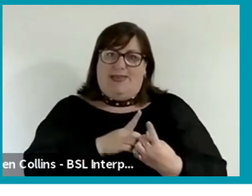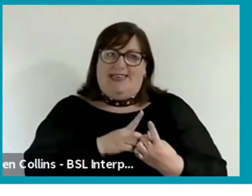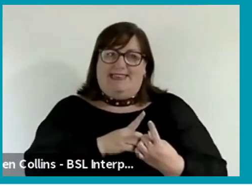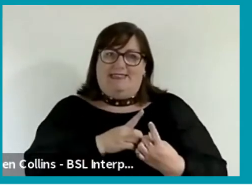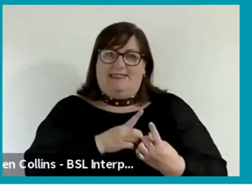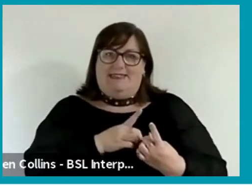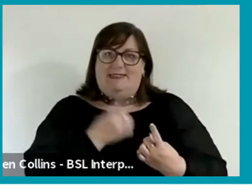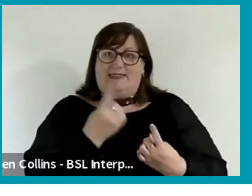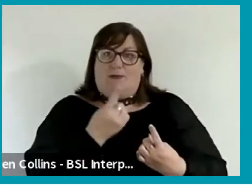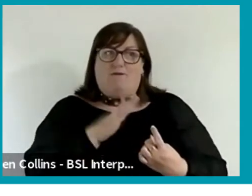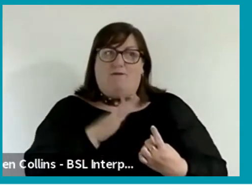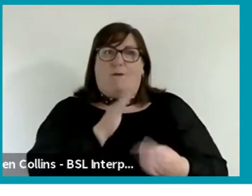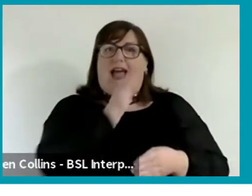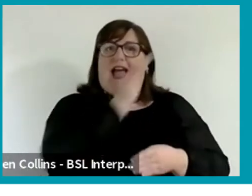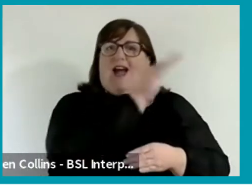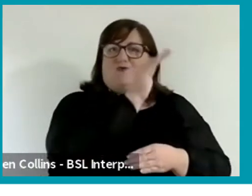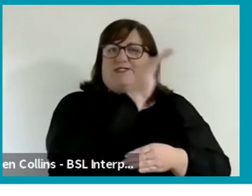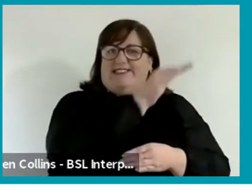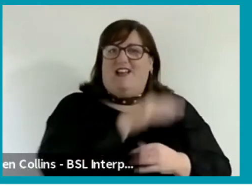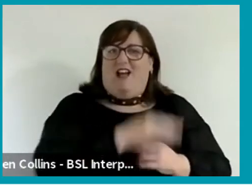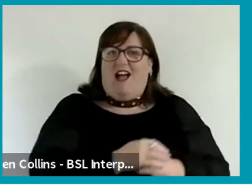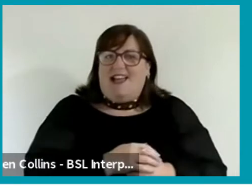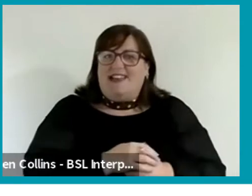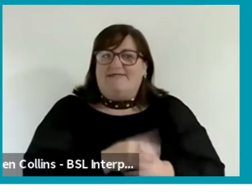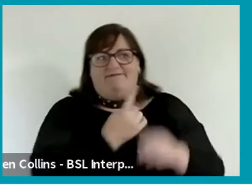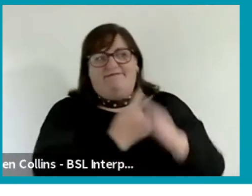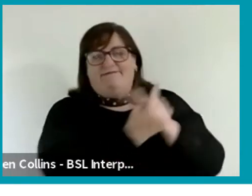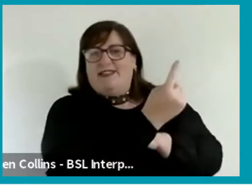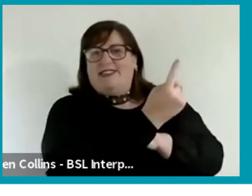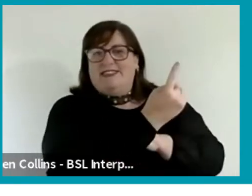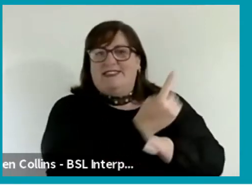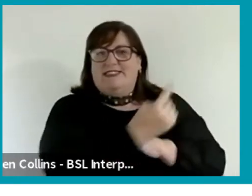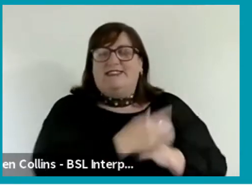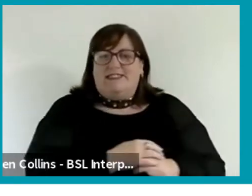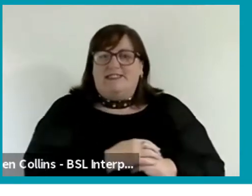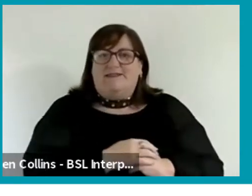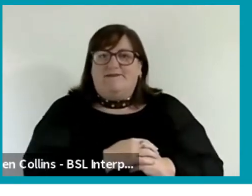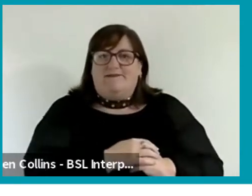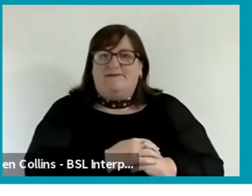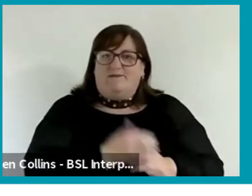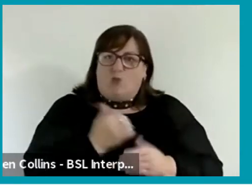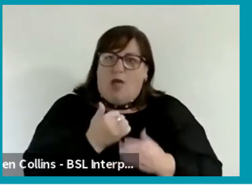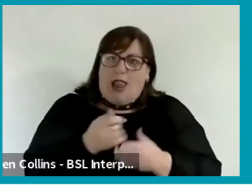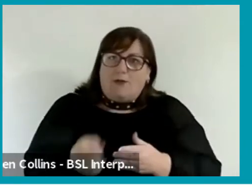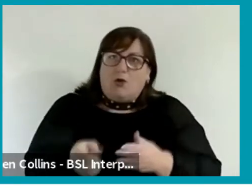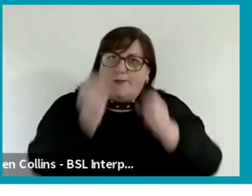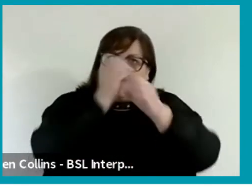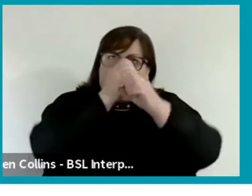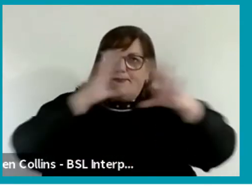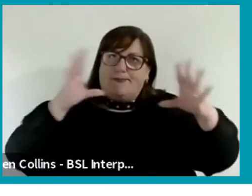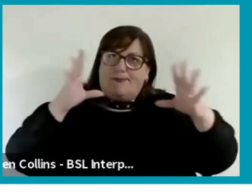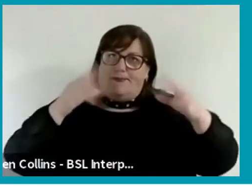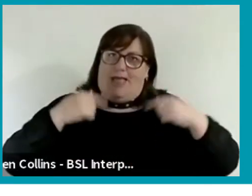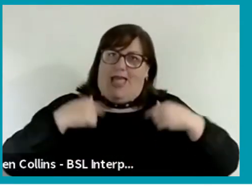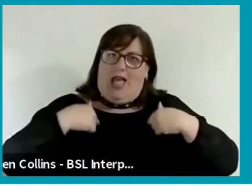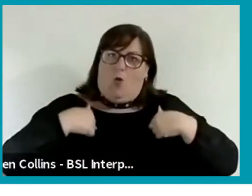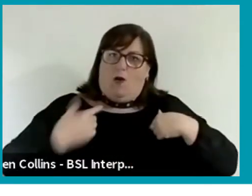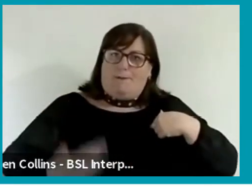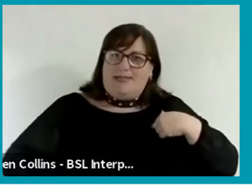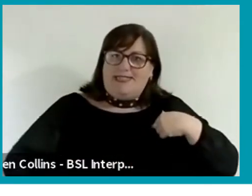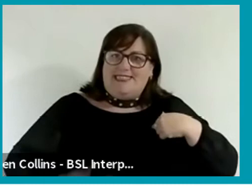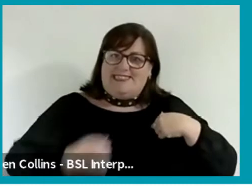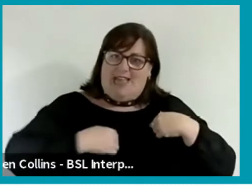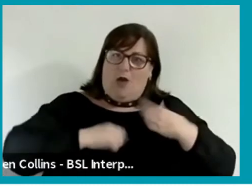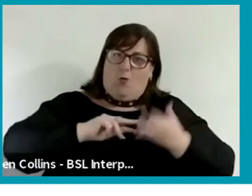to give you the best possible picture of us as a business, as an organization. So that would probably summarize most